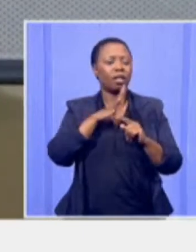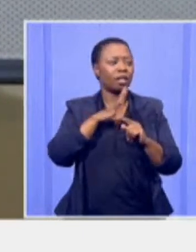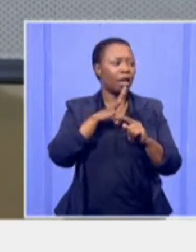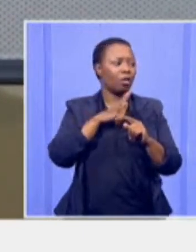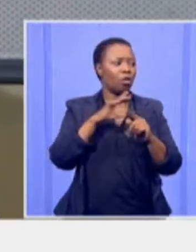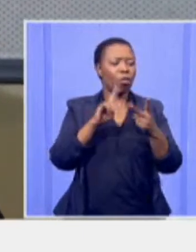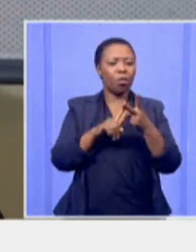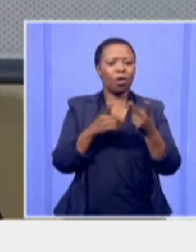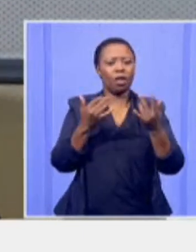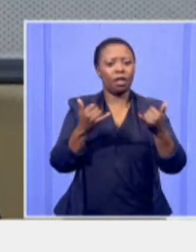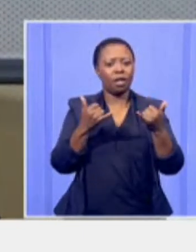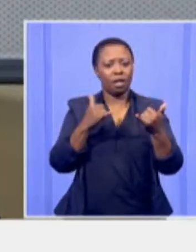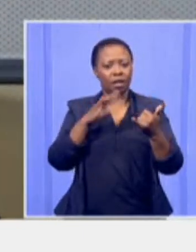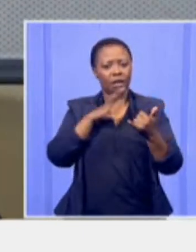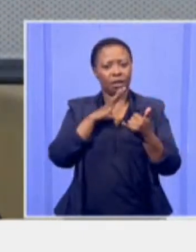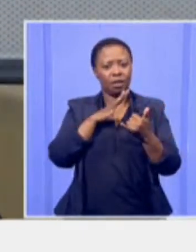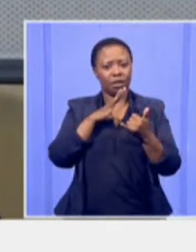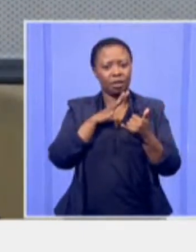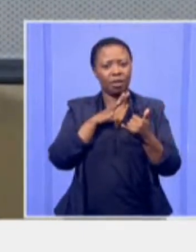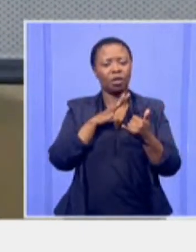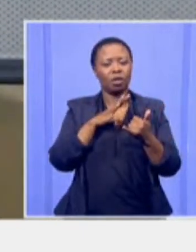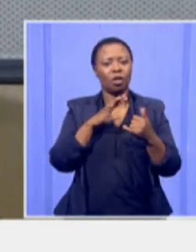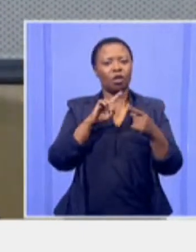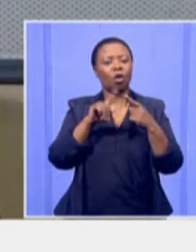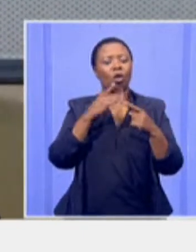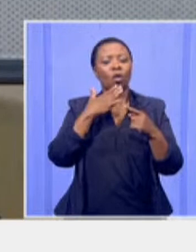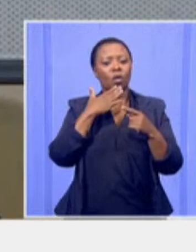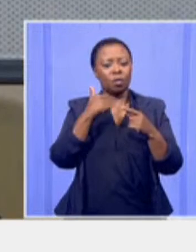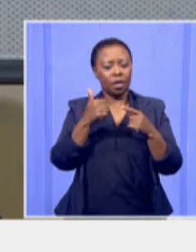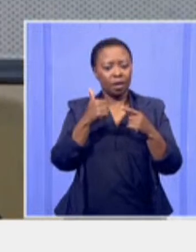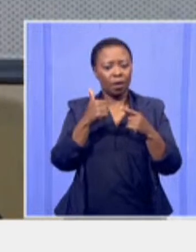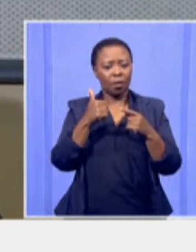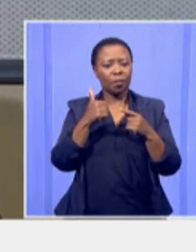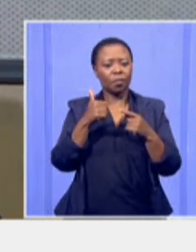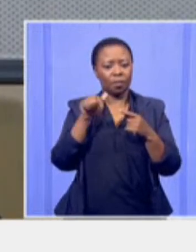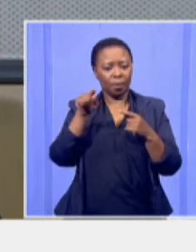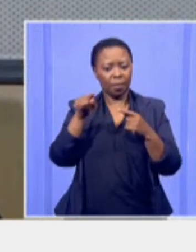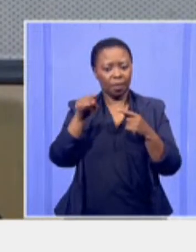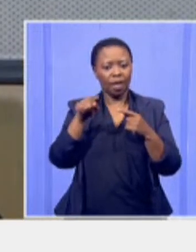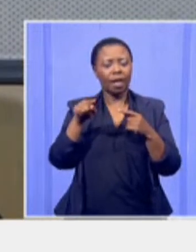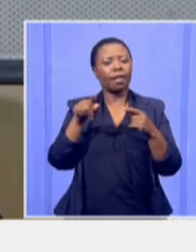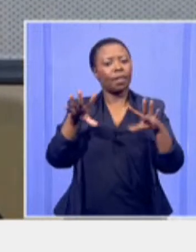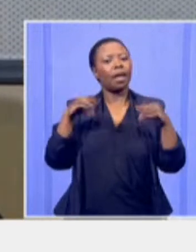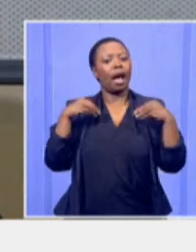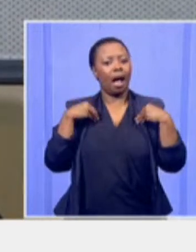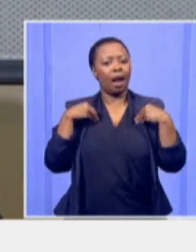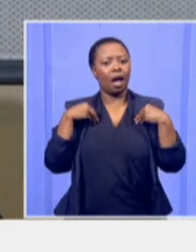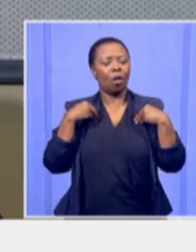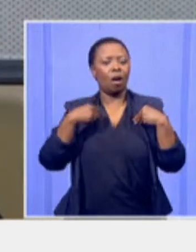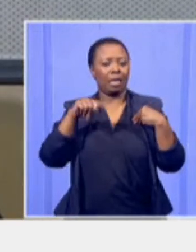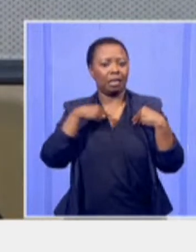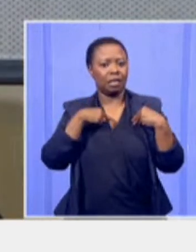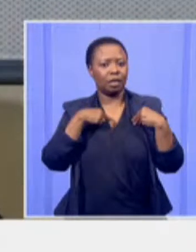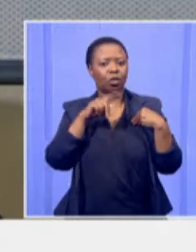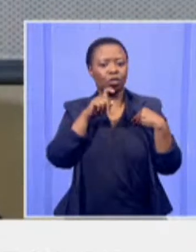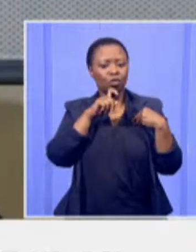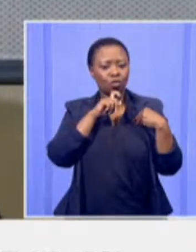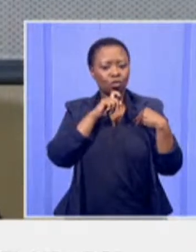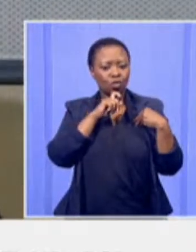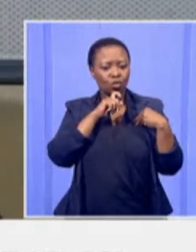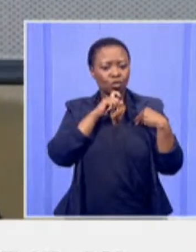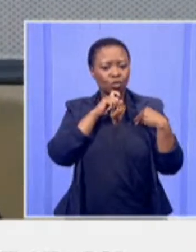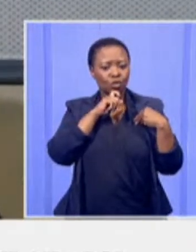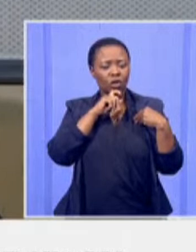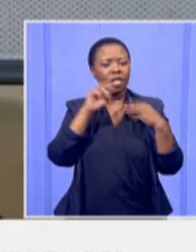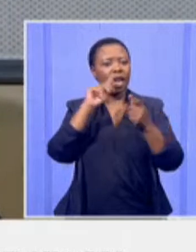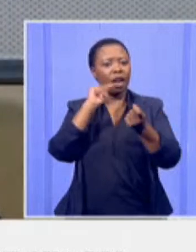it will happen. How about you allow us to use the Revolutionary House, which